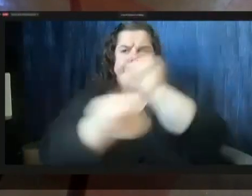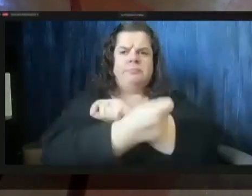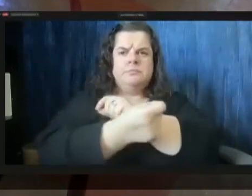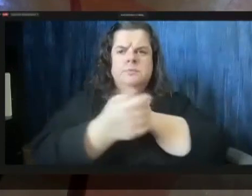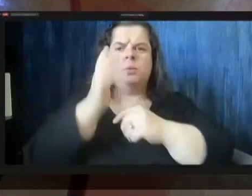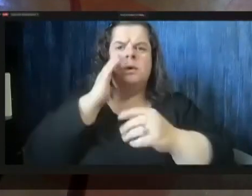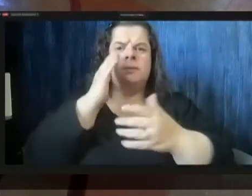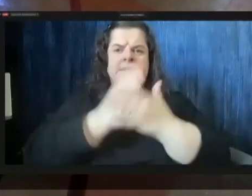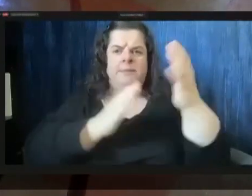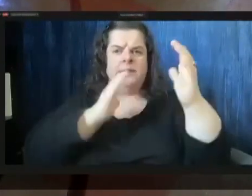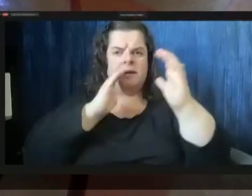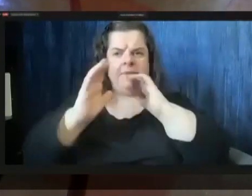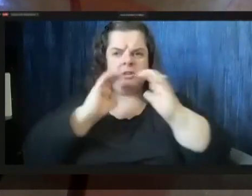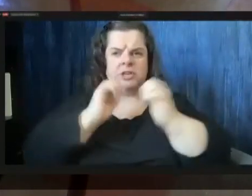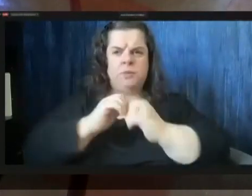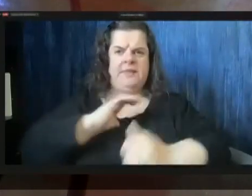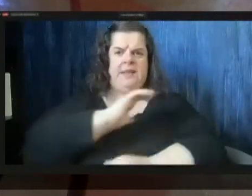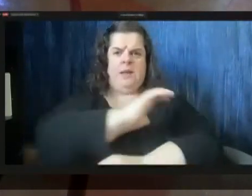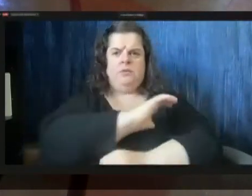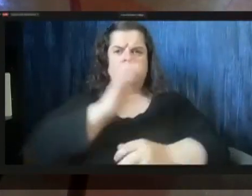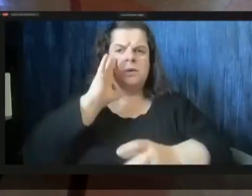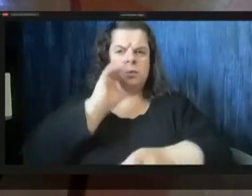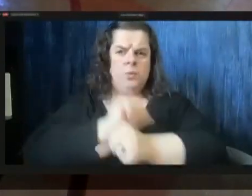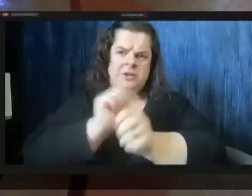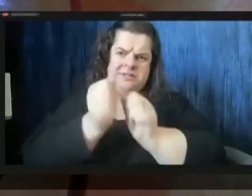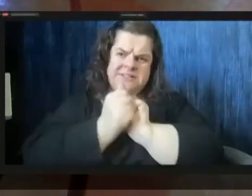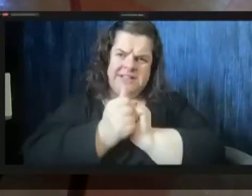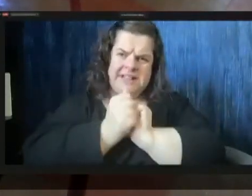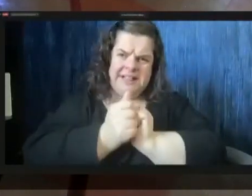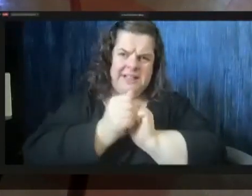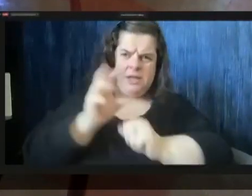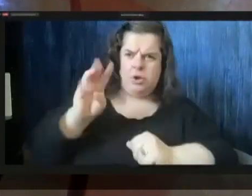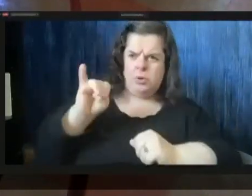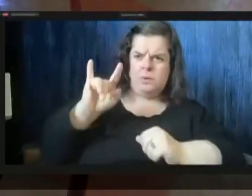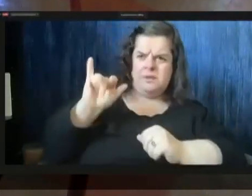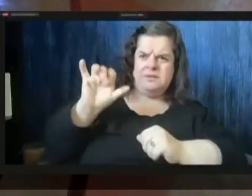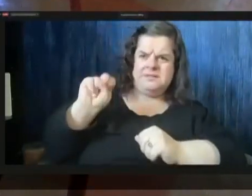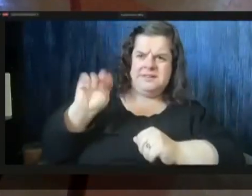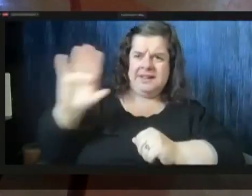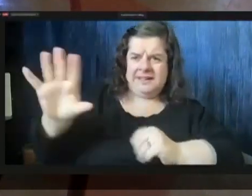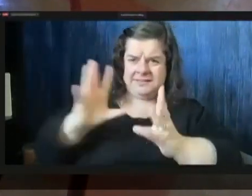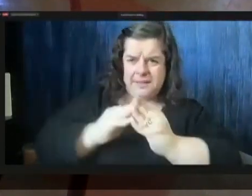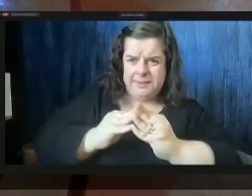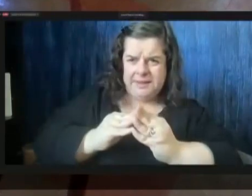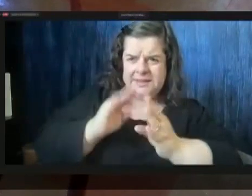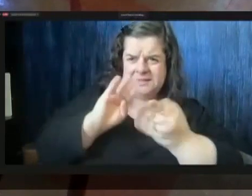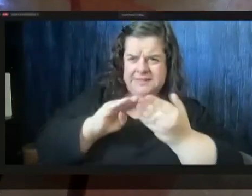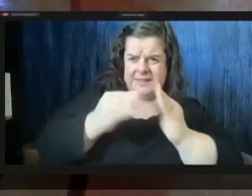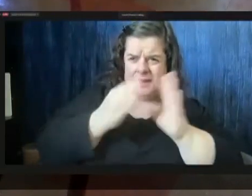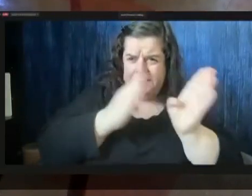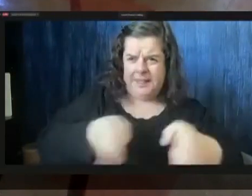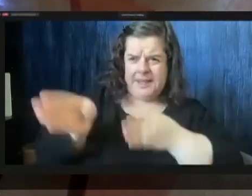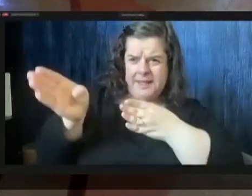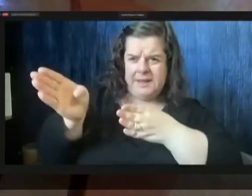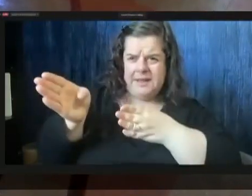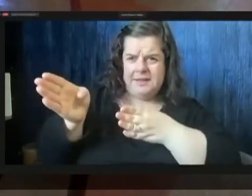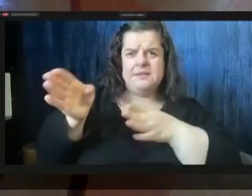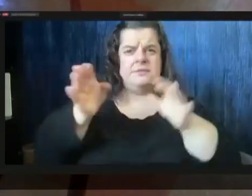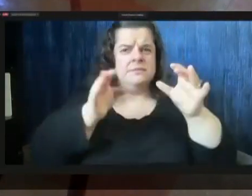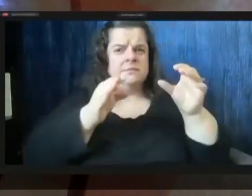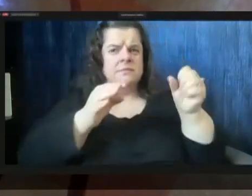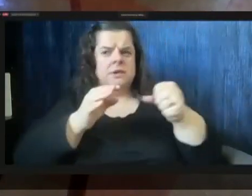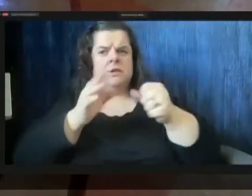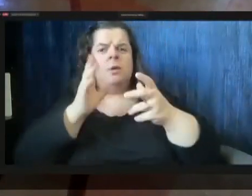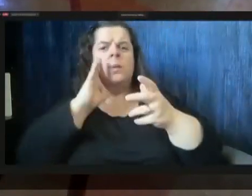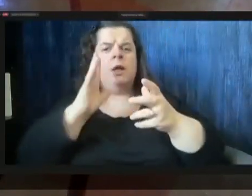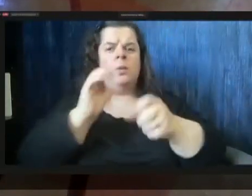members. We'll work together on this. I think is this Councilman Wilson's committee or city planning? Okay. Yes. So we'll work with